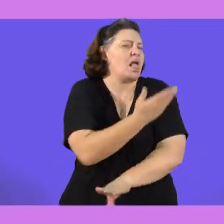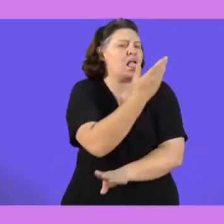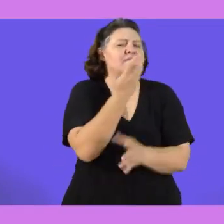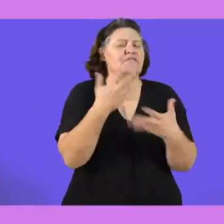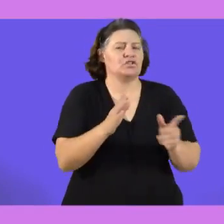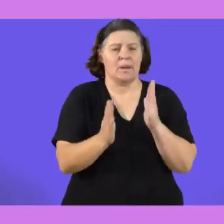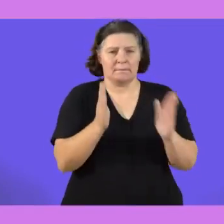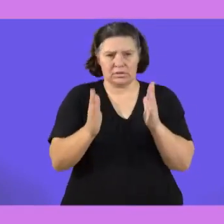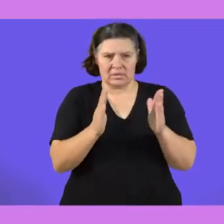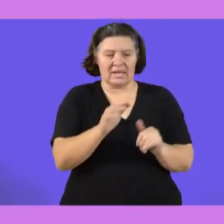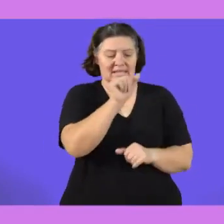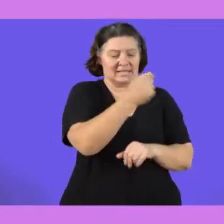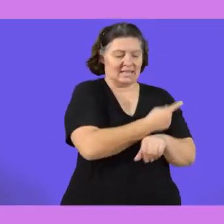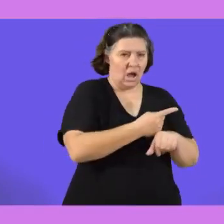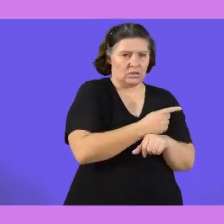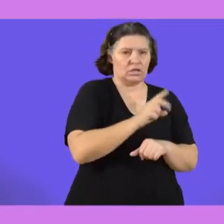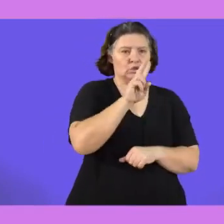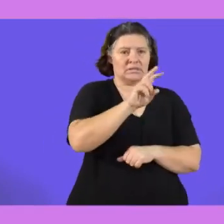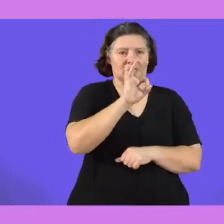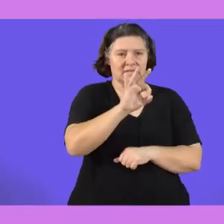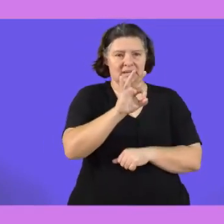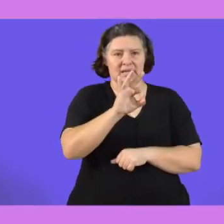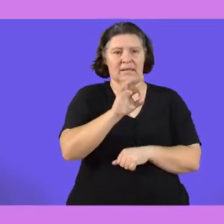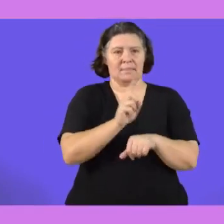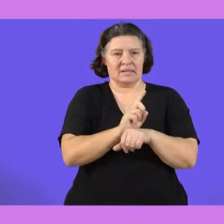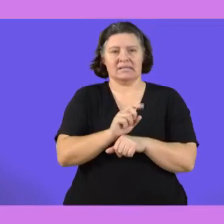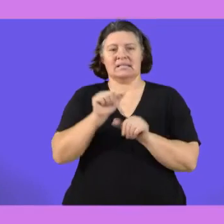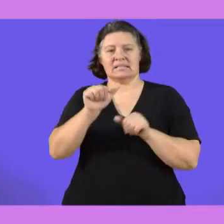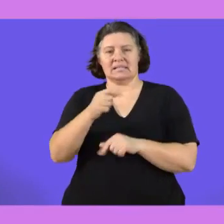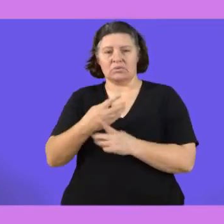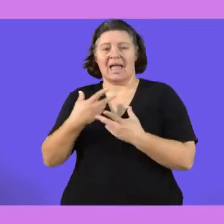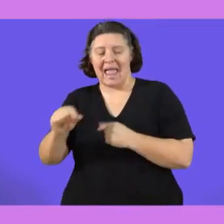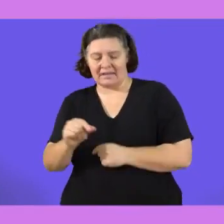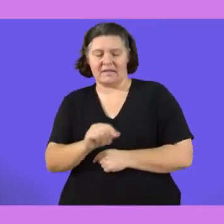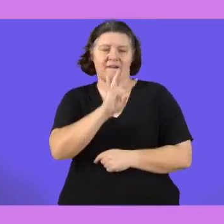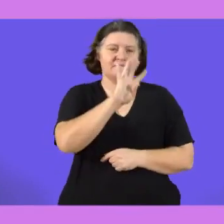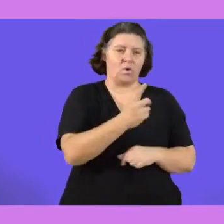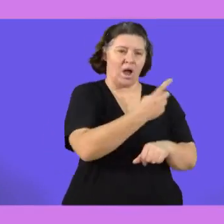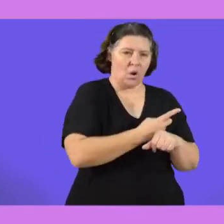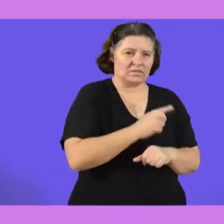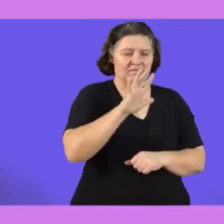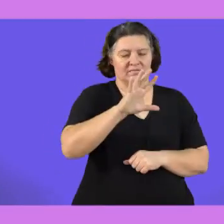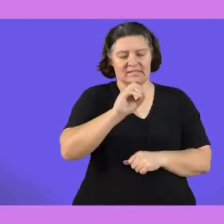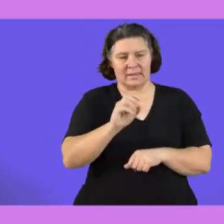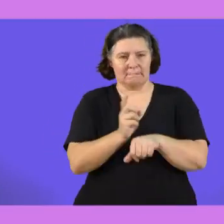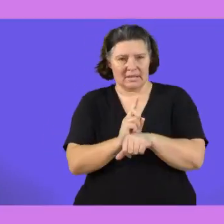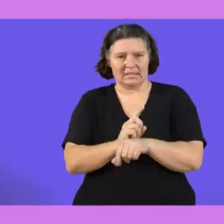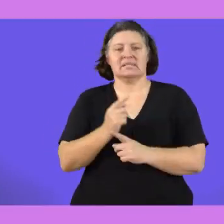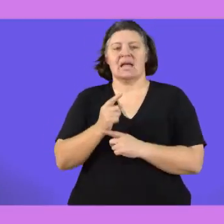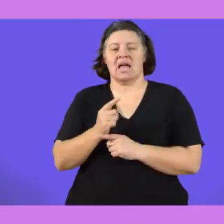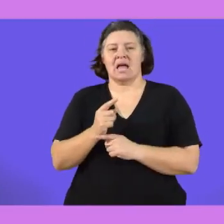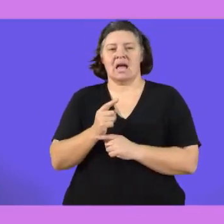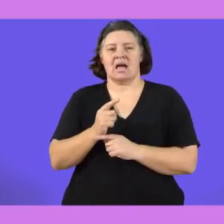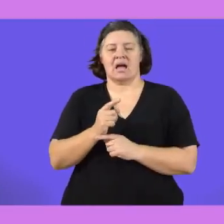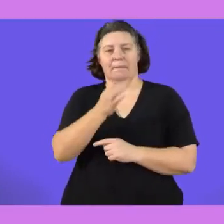elapsed between 6 hours, 23 minutes, 6 seconds, and 4 hours, 50 minutes, and 57